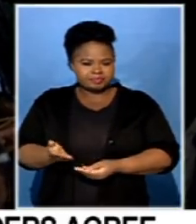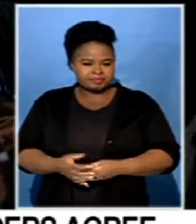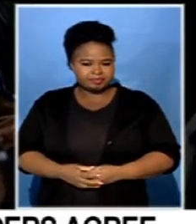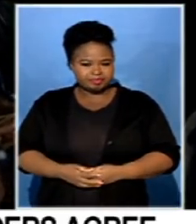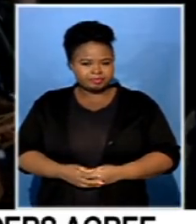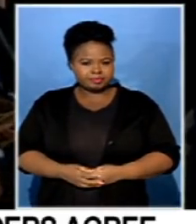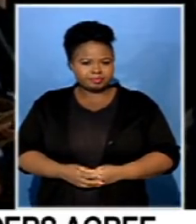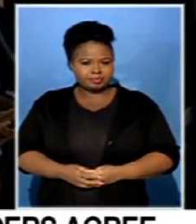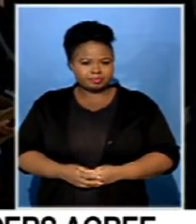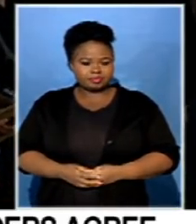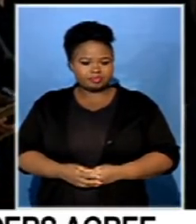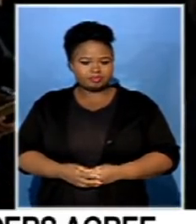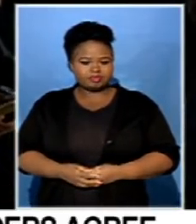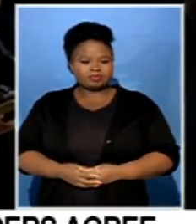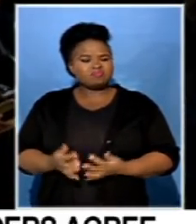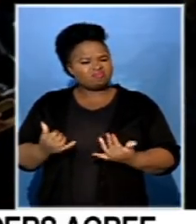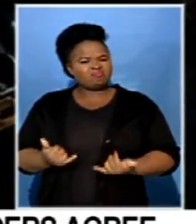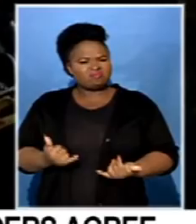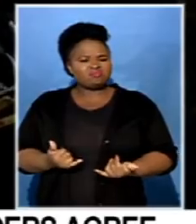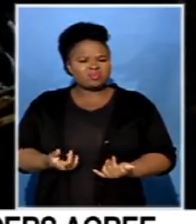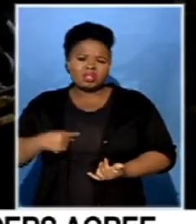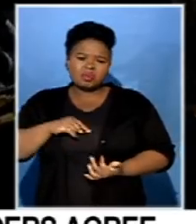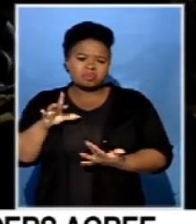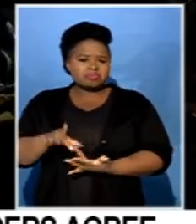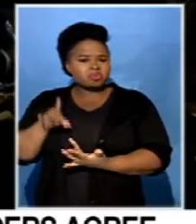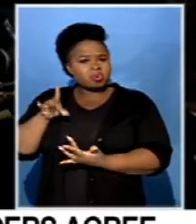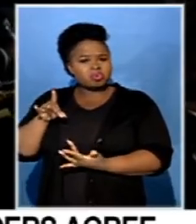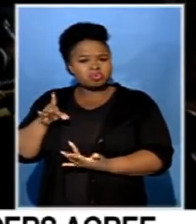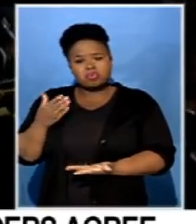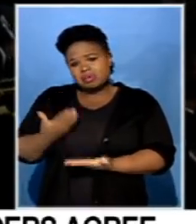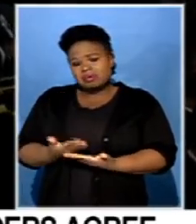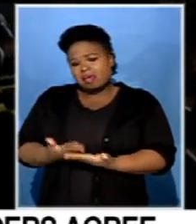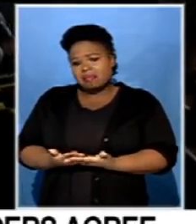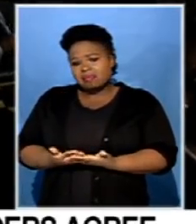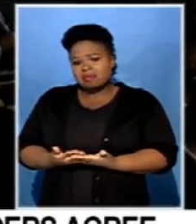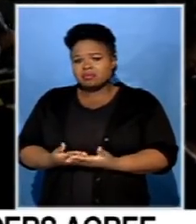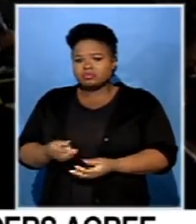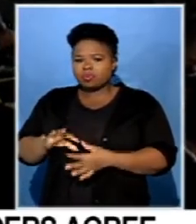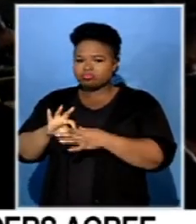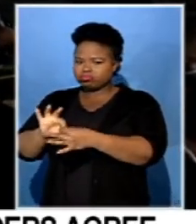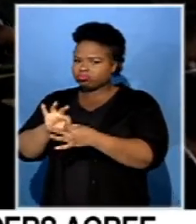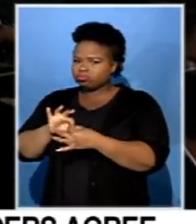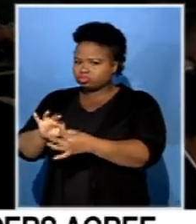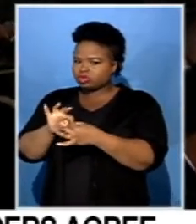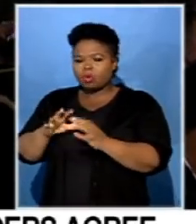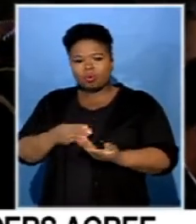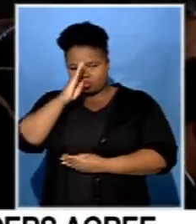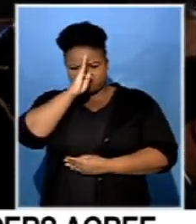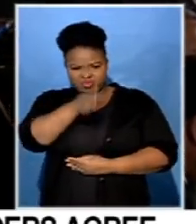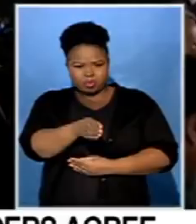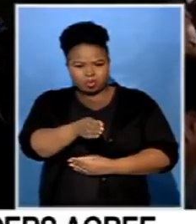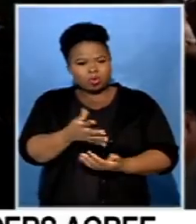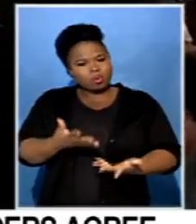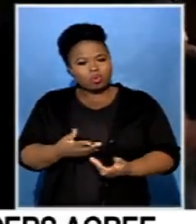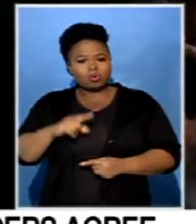regime. We are facing a choice between cooperation and confrontation, between opening up and